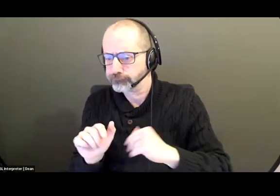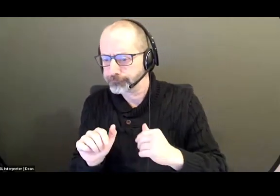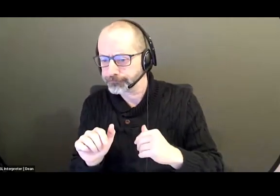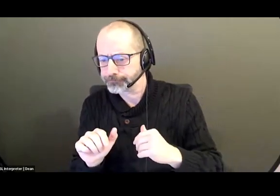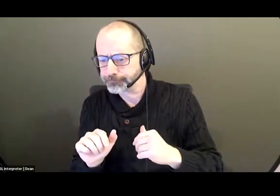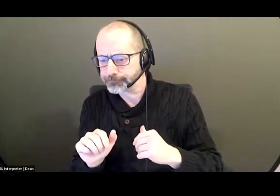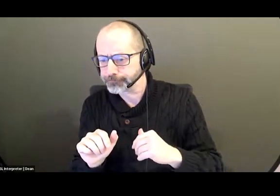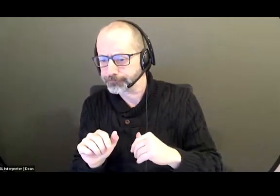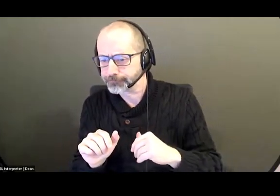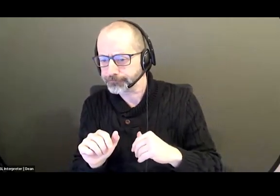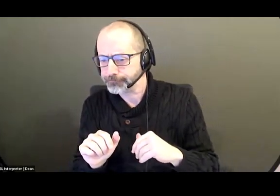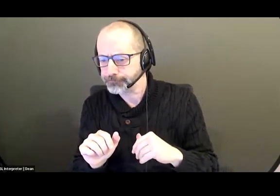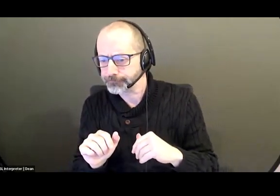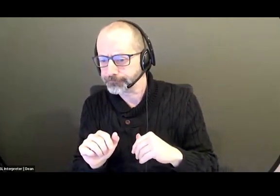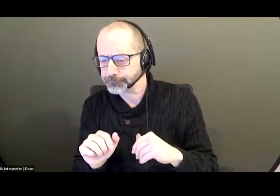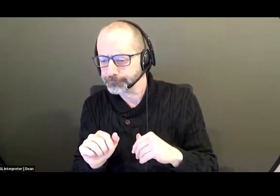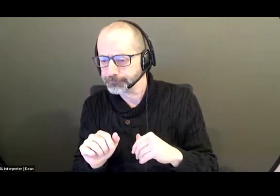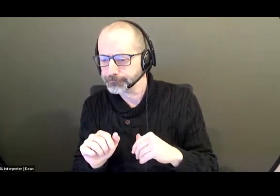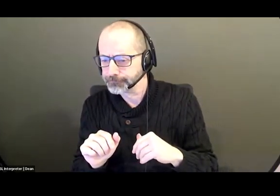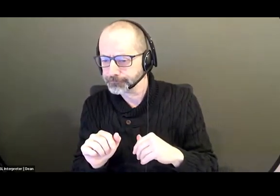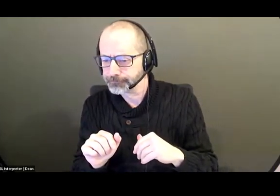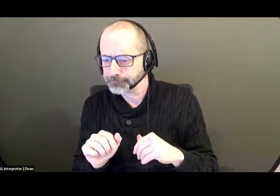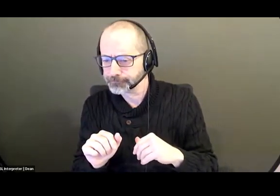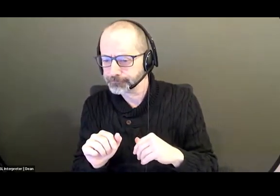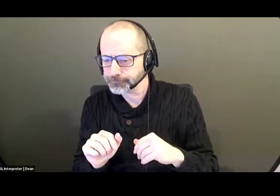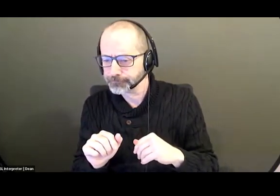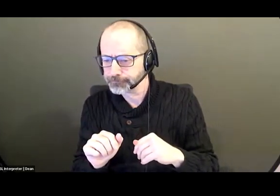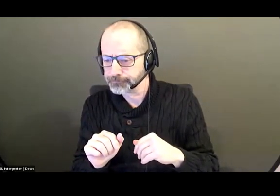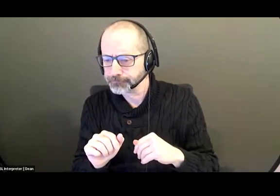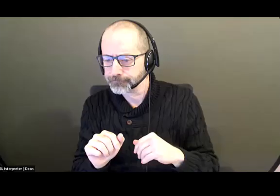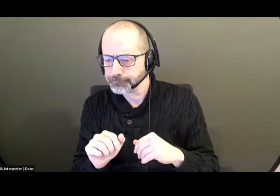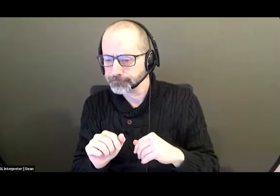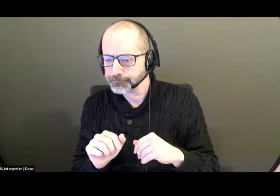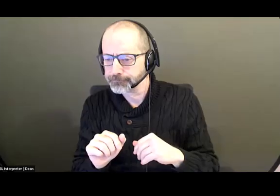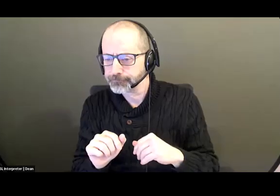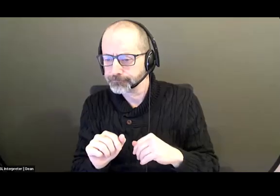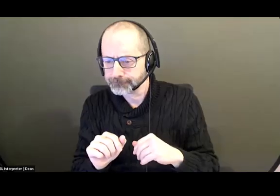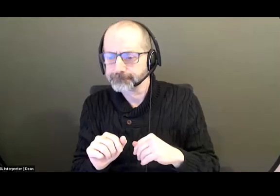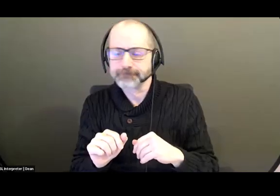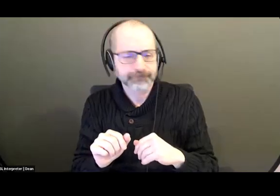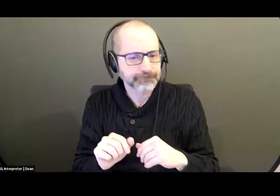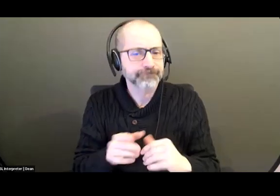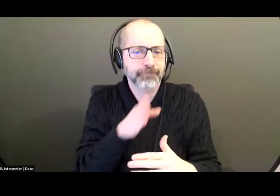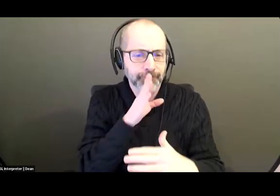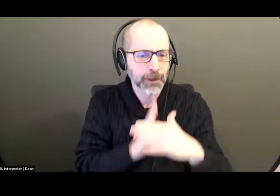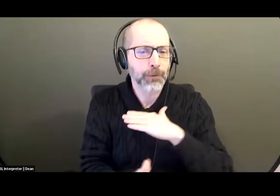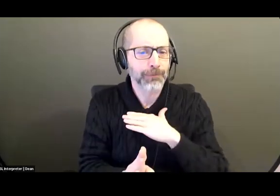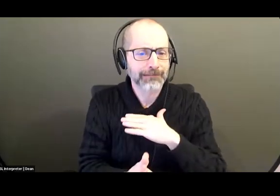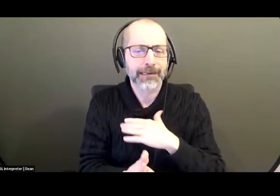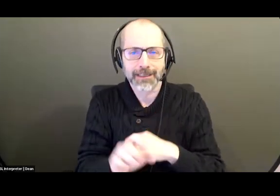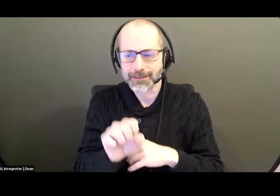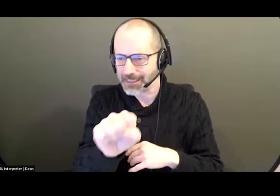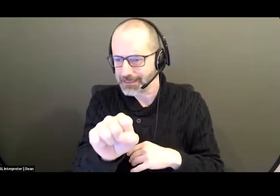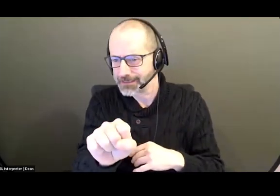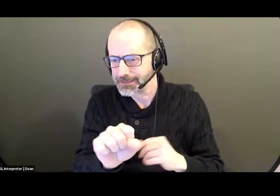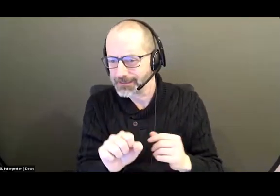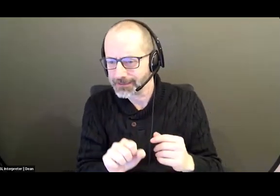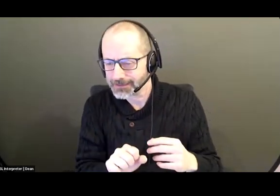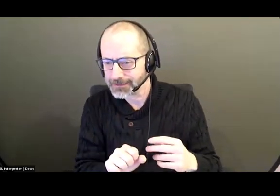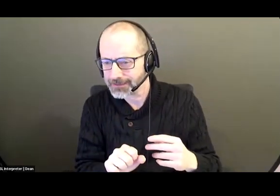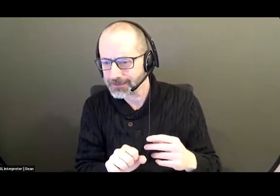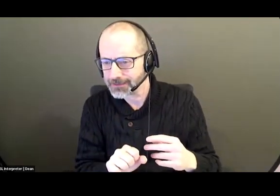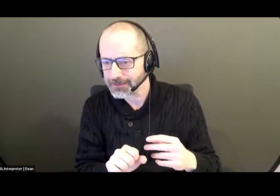thinking as we head into today's presentations. I'll take a peek at the chat to see what's coming